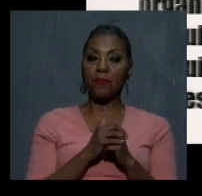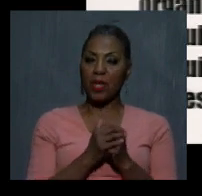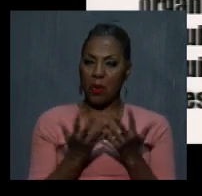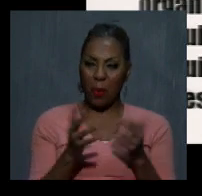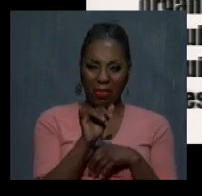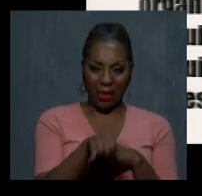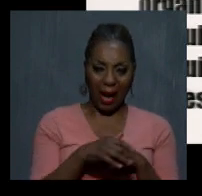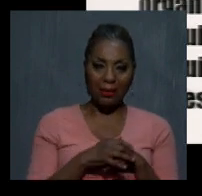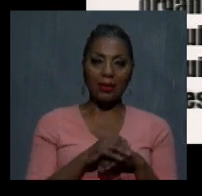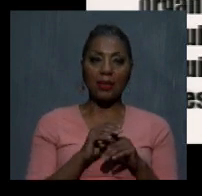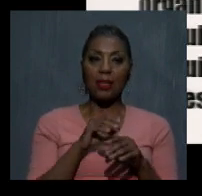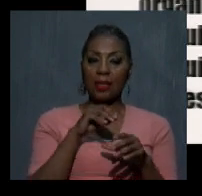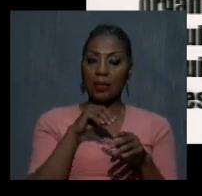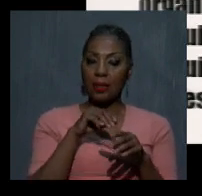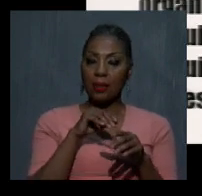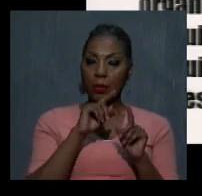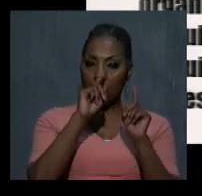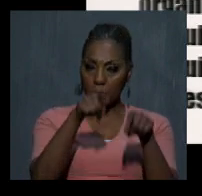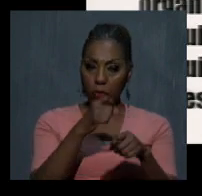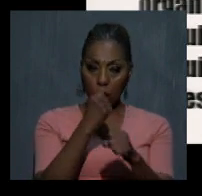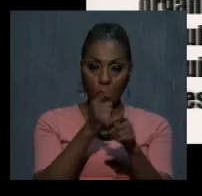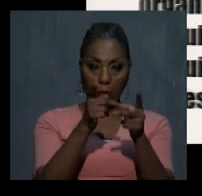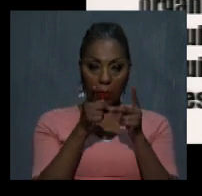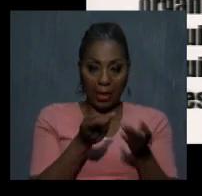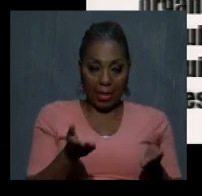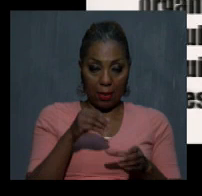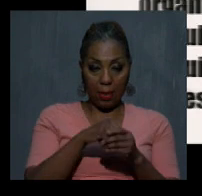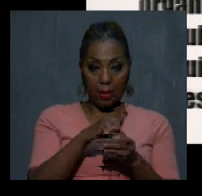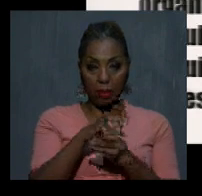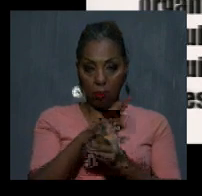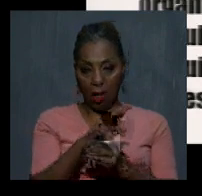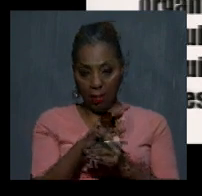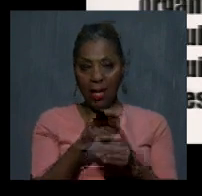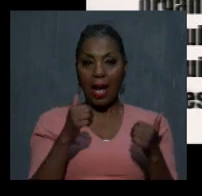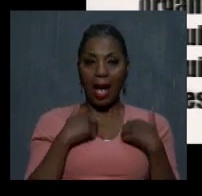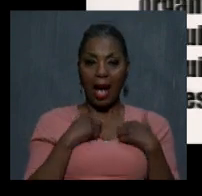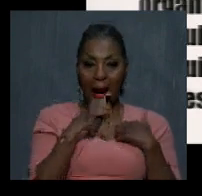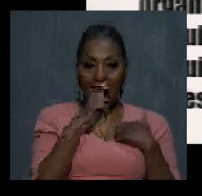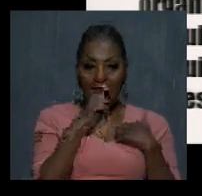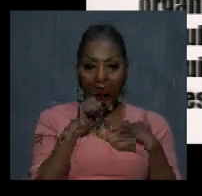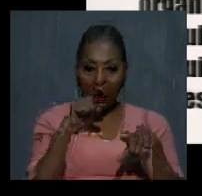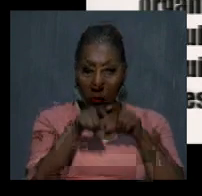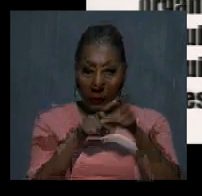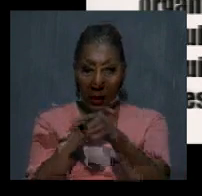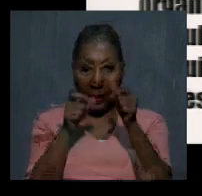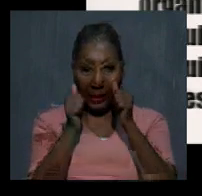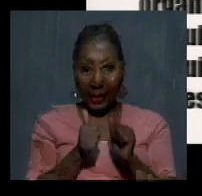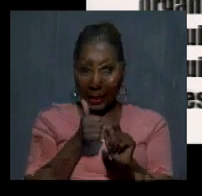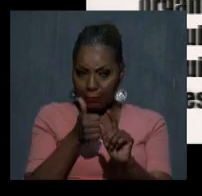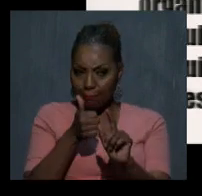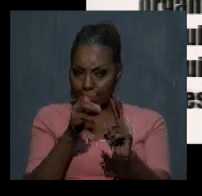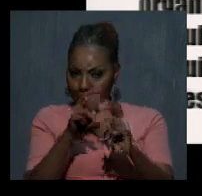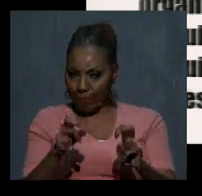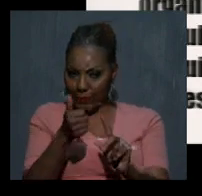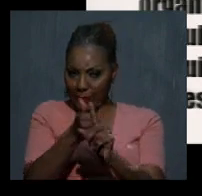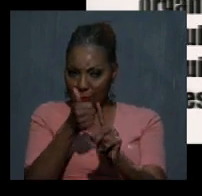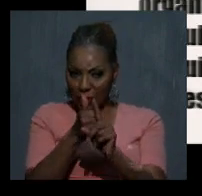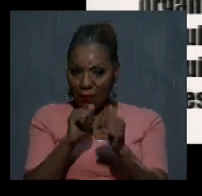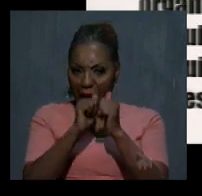work here in Little Rock, and we'll give them another survey where they can assess